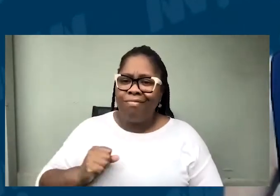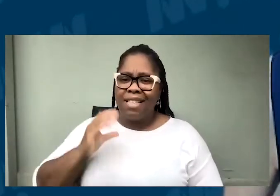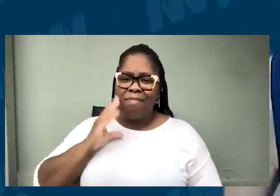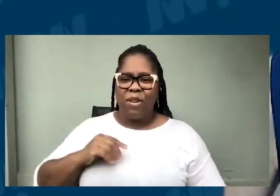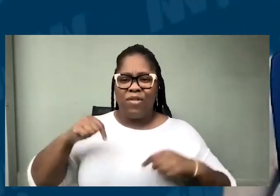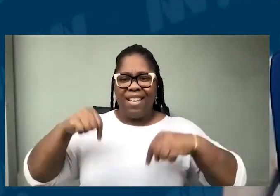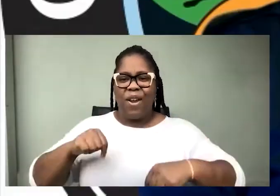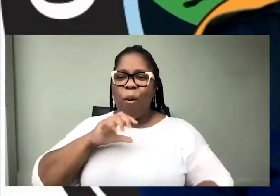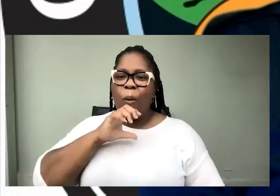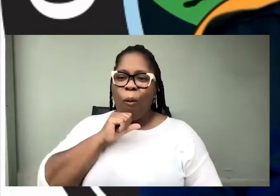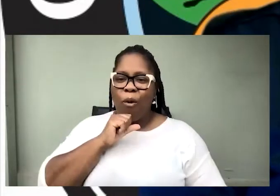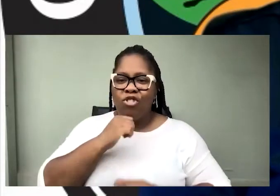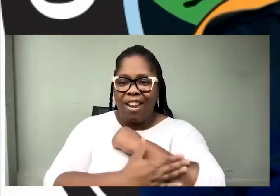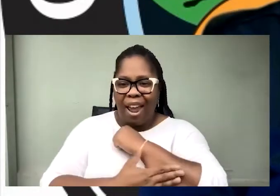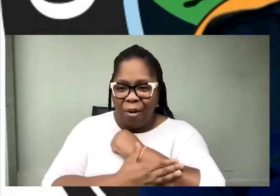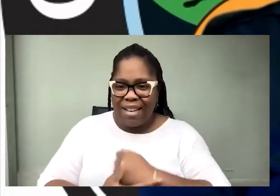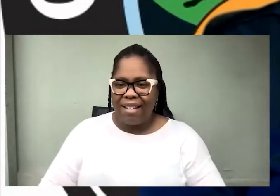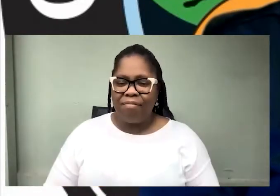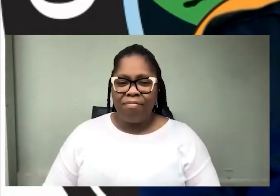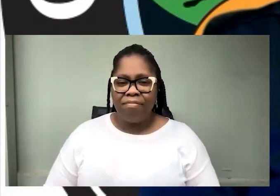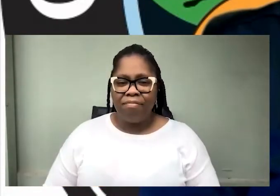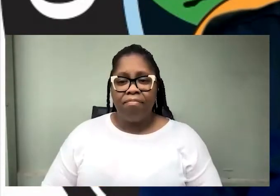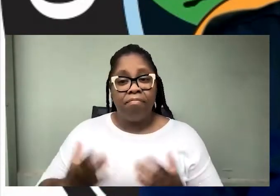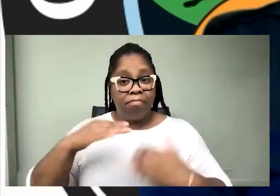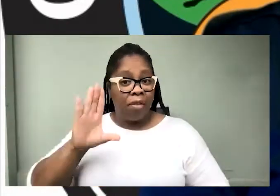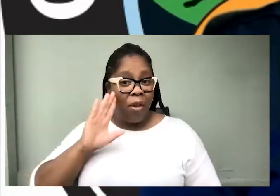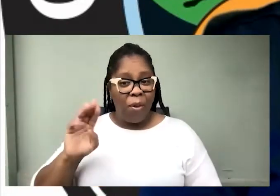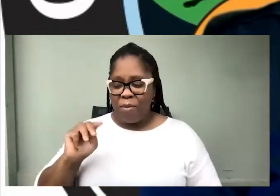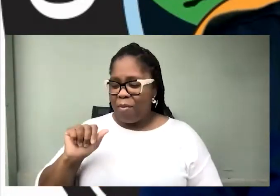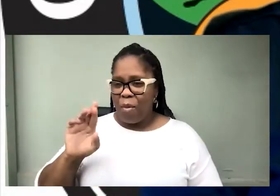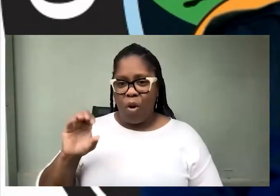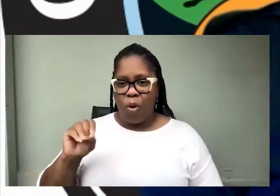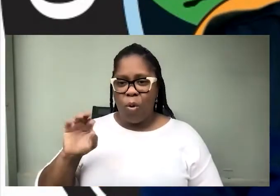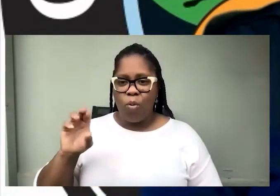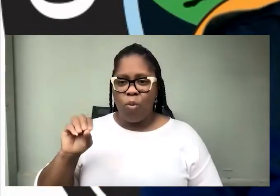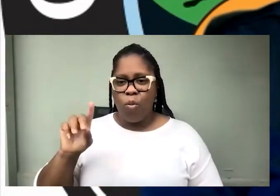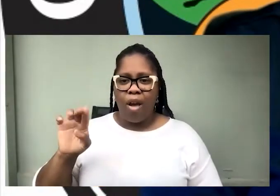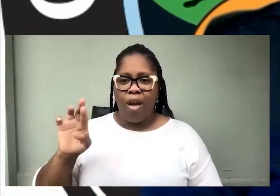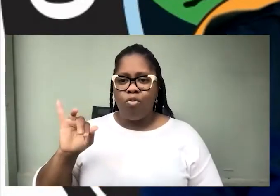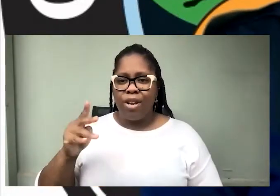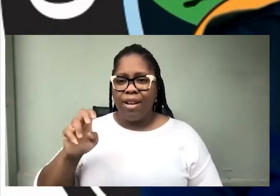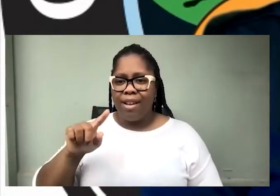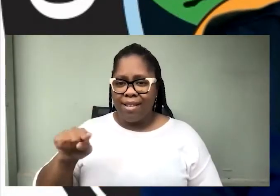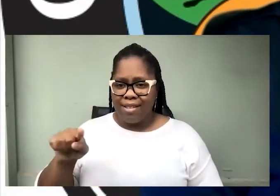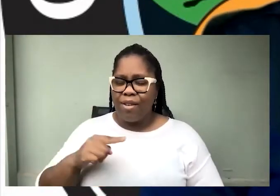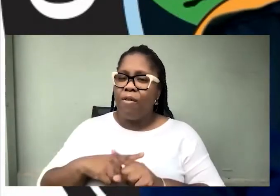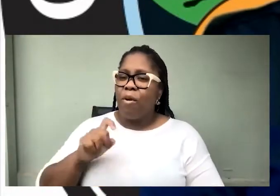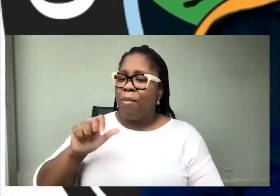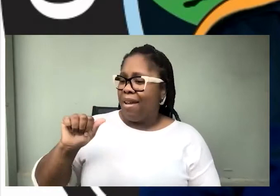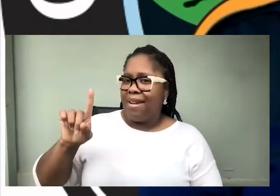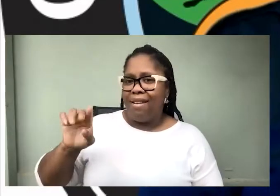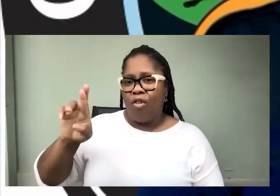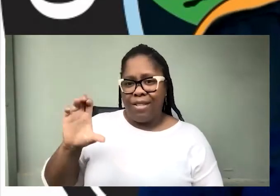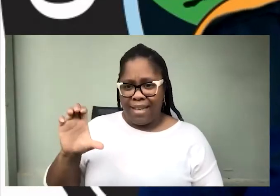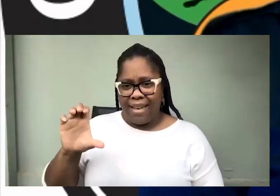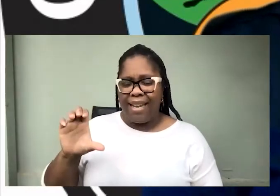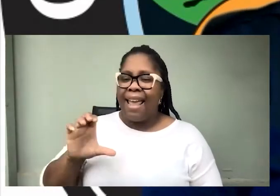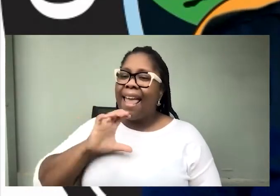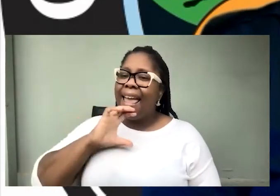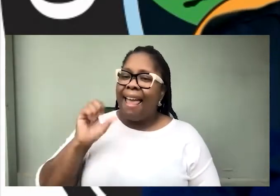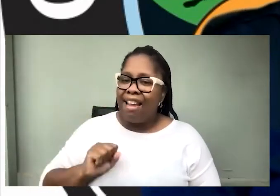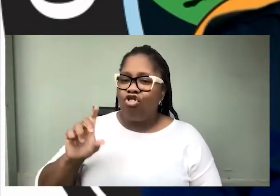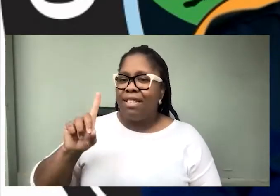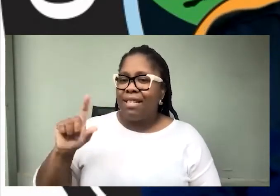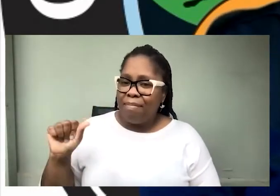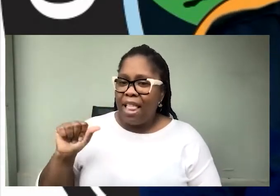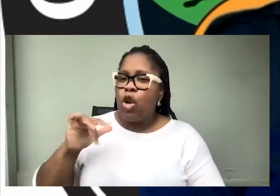County. Hello, I'm Marco Rodriguez from the Orange County Aging and Disability Resource Connection, also known as the Orange